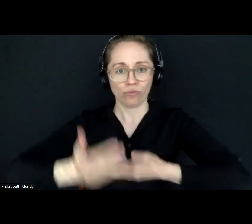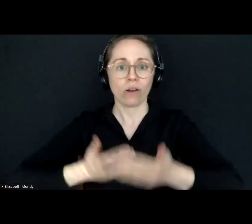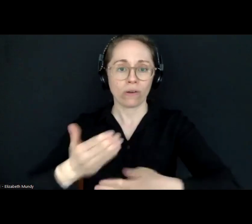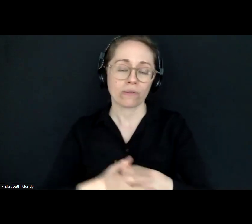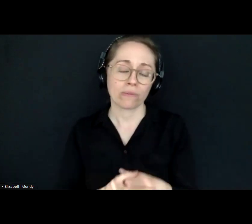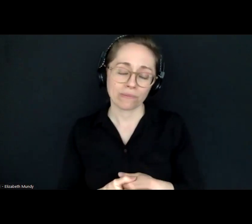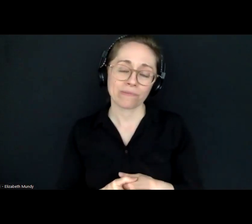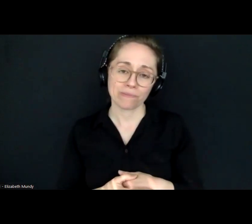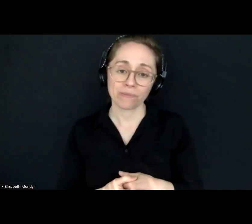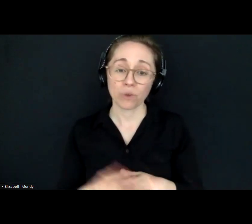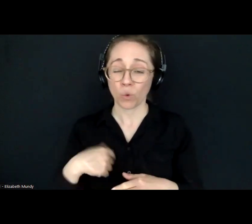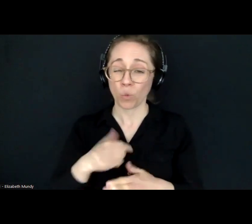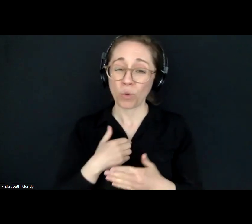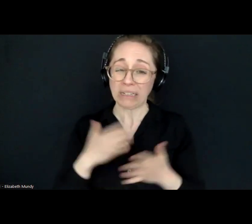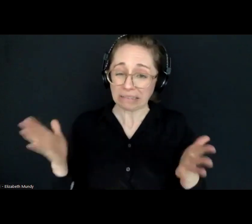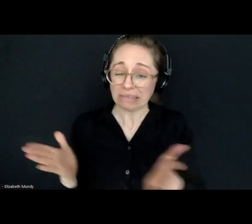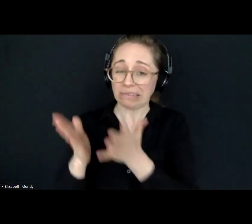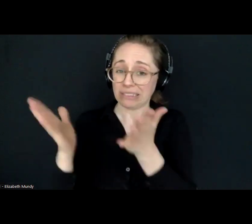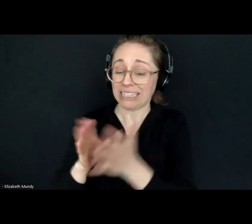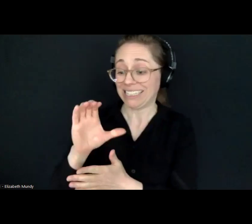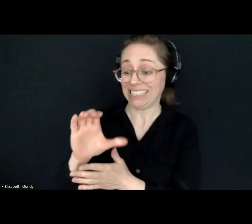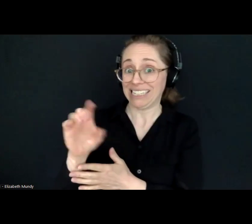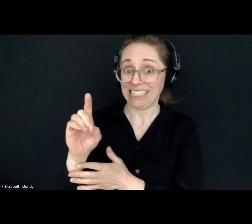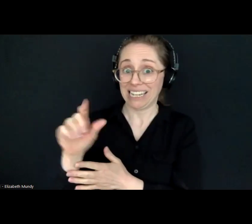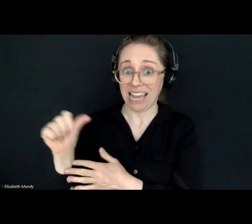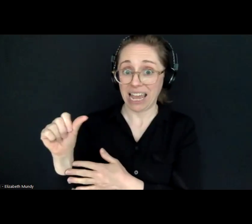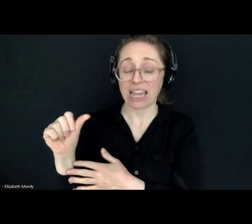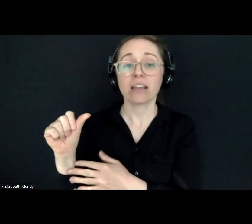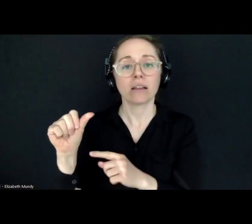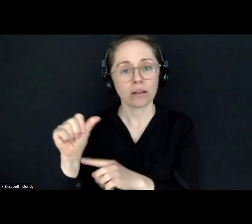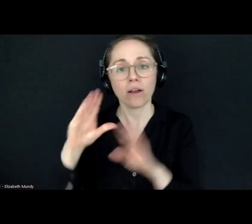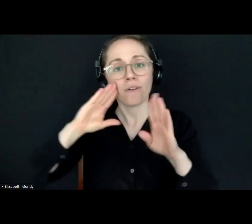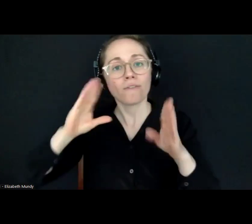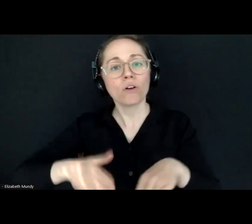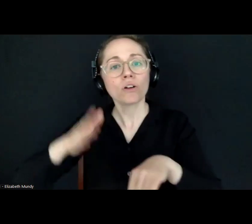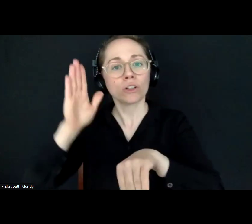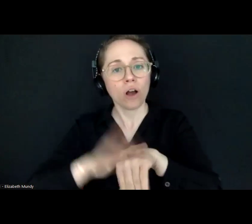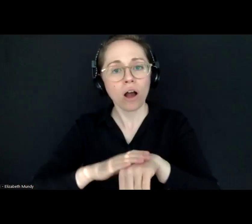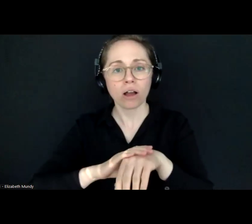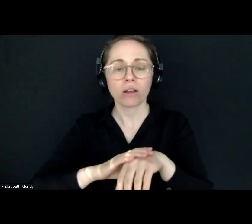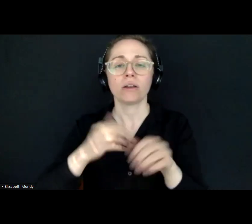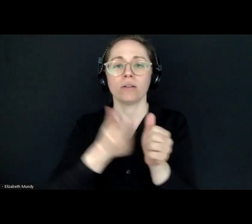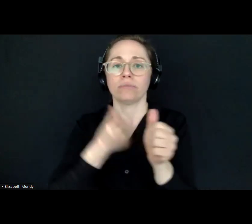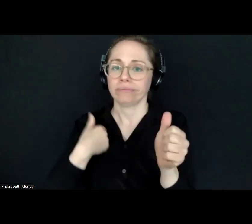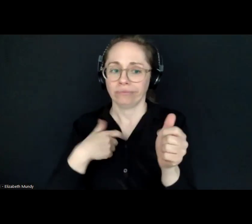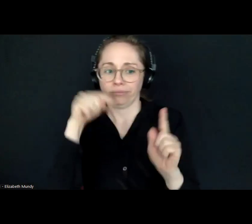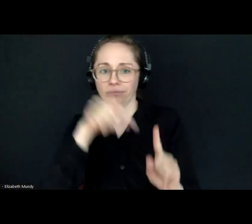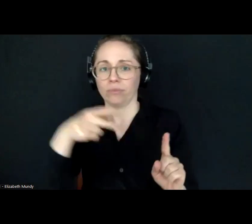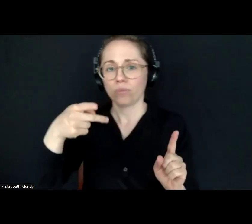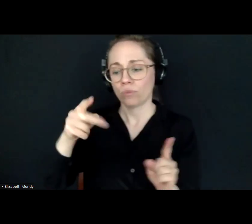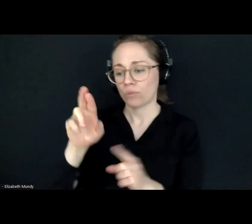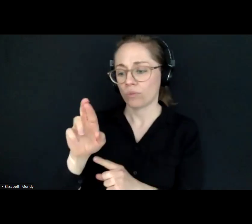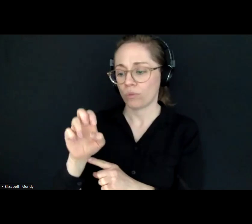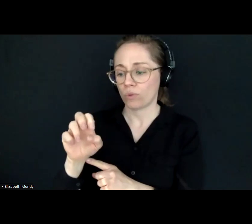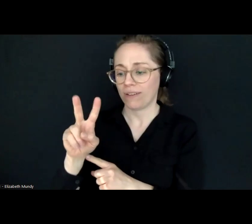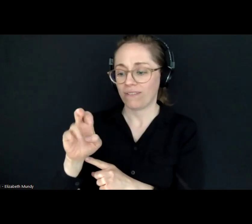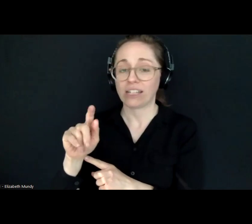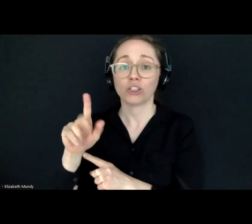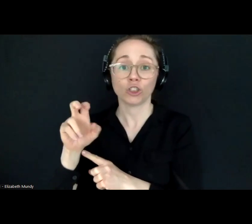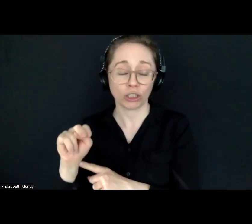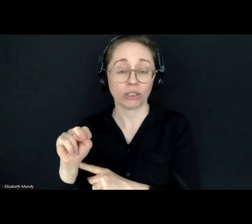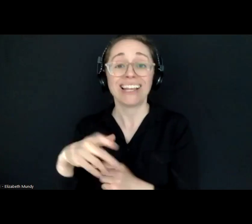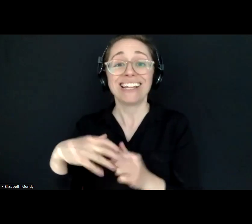would urge the CDA to focus on prevention. Statewide rental subsidy programs for